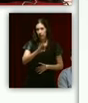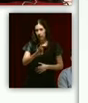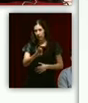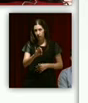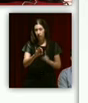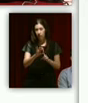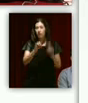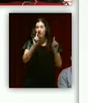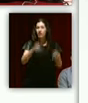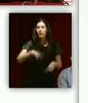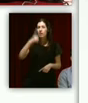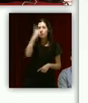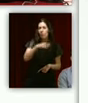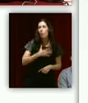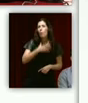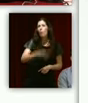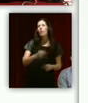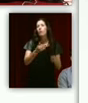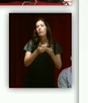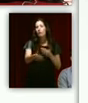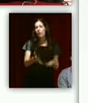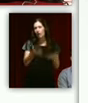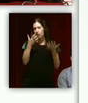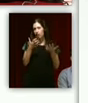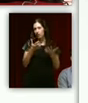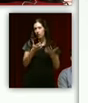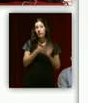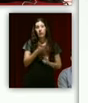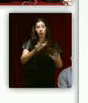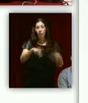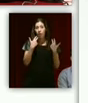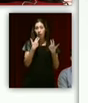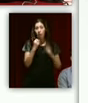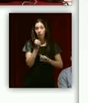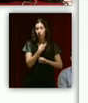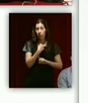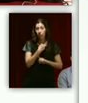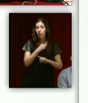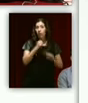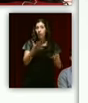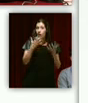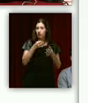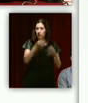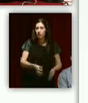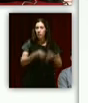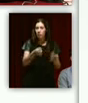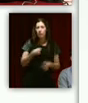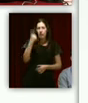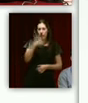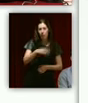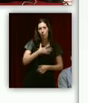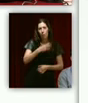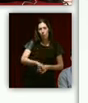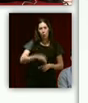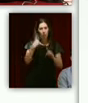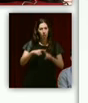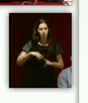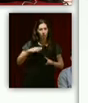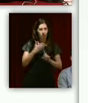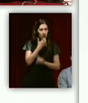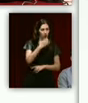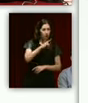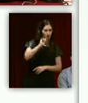DZ, and he said, I want to play with a PlayStation, and I know, or I'd like